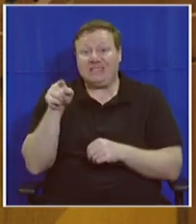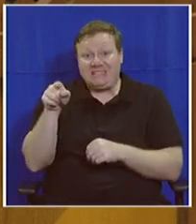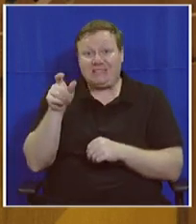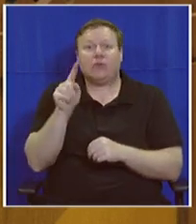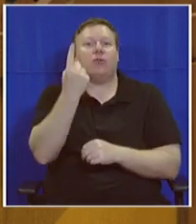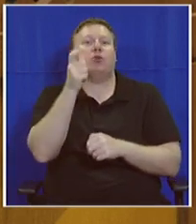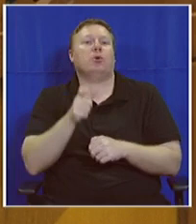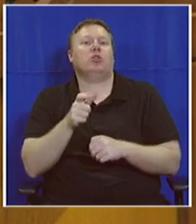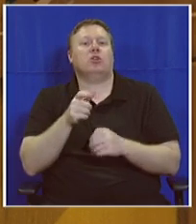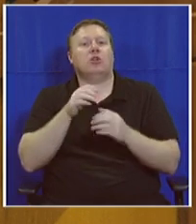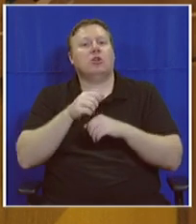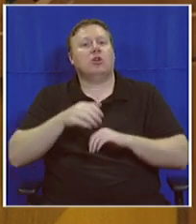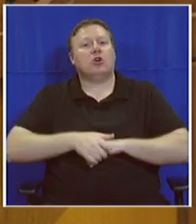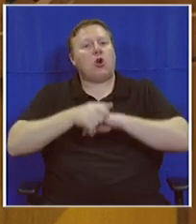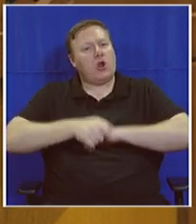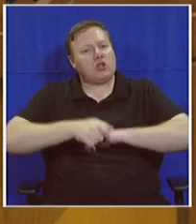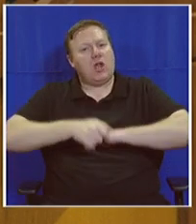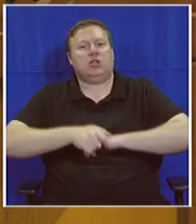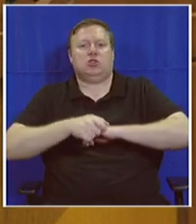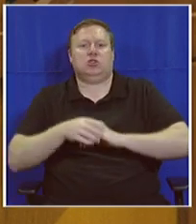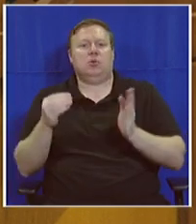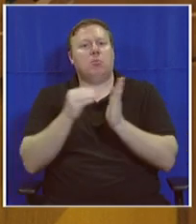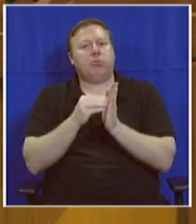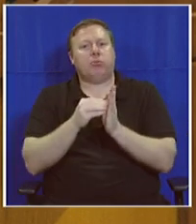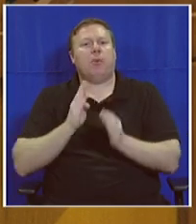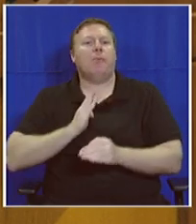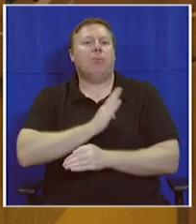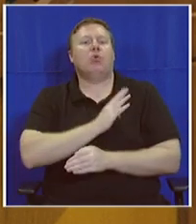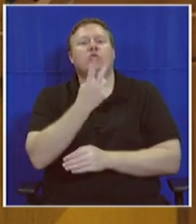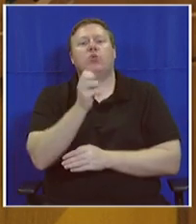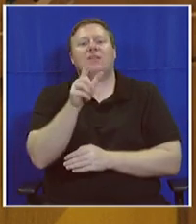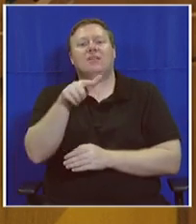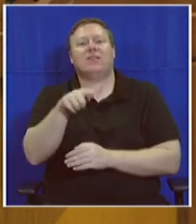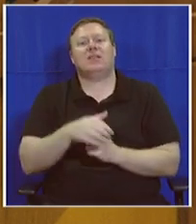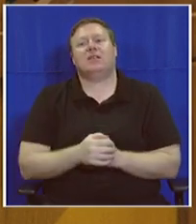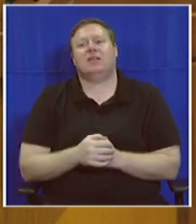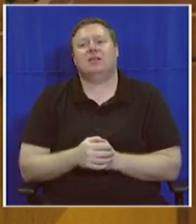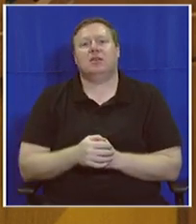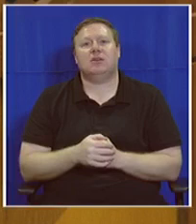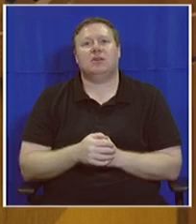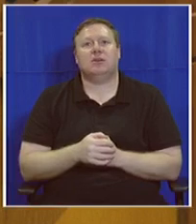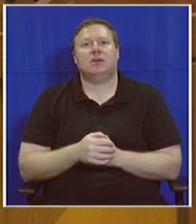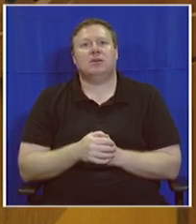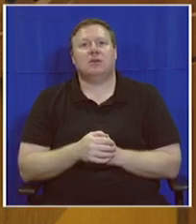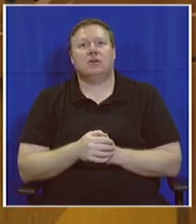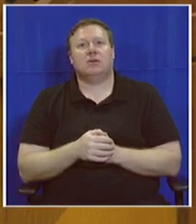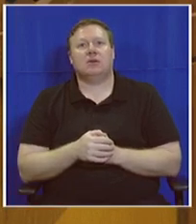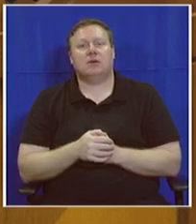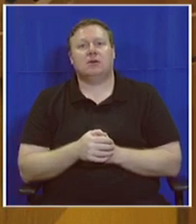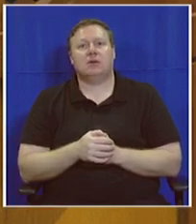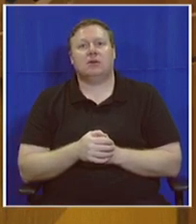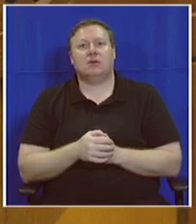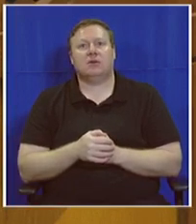me on the appointment of the board in 2017 while we were busy with the